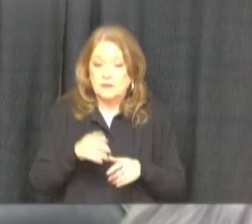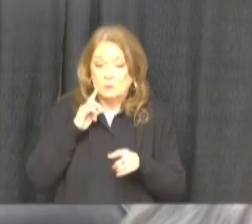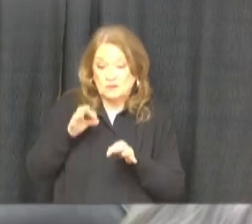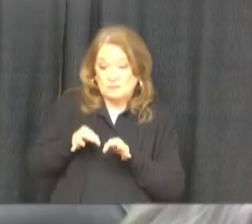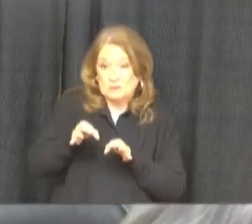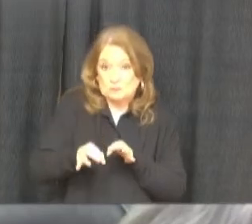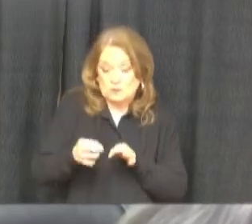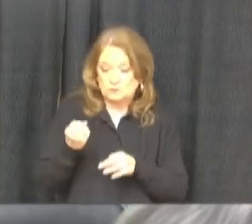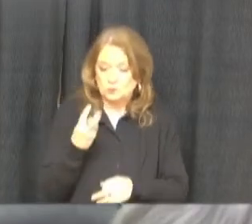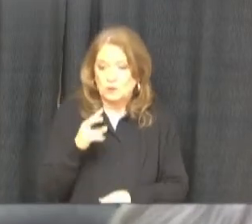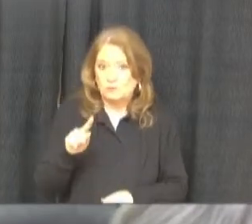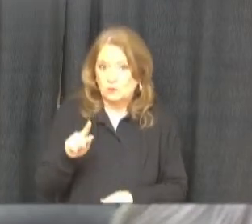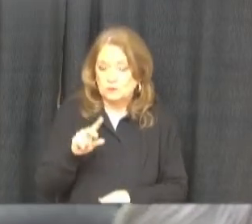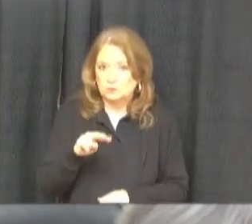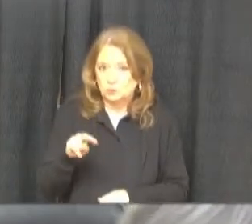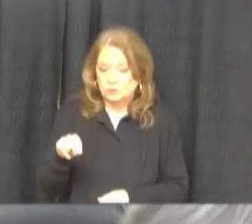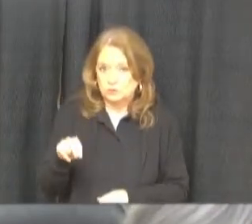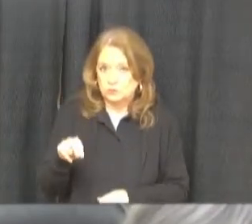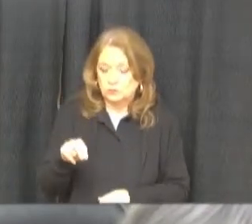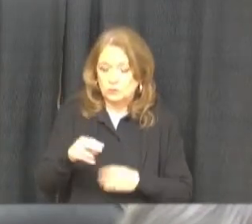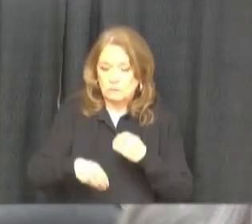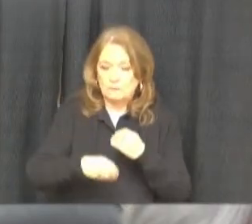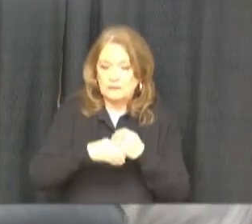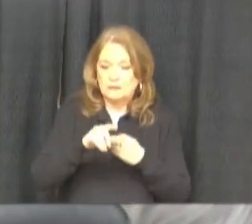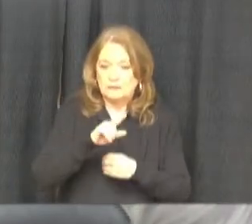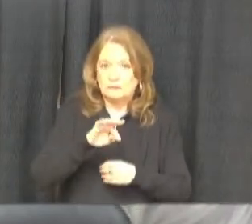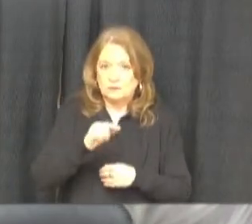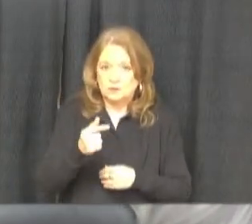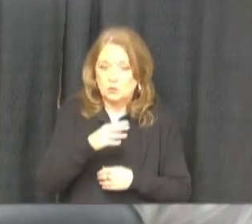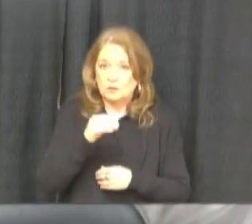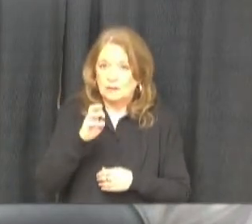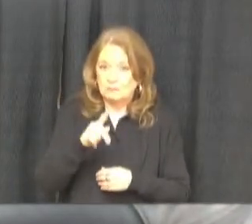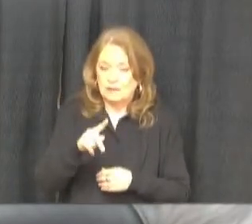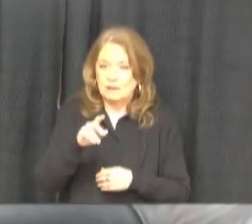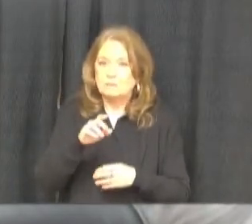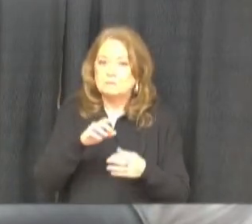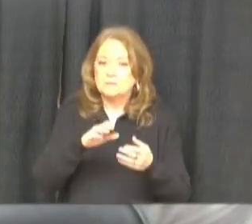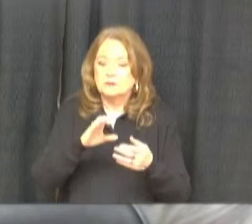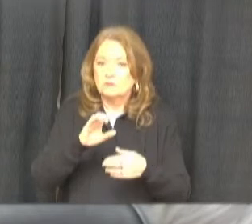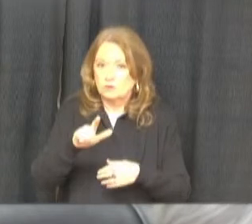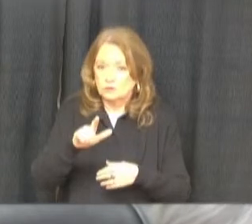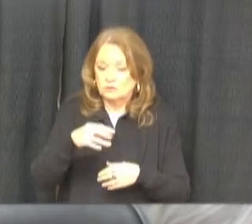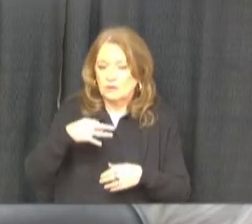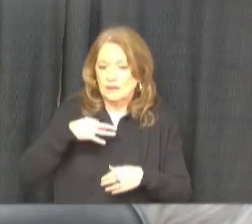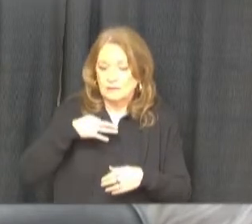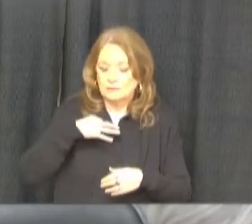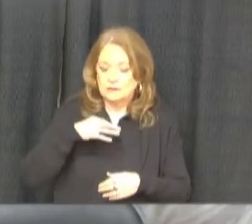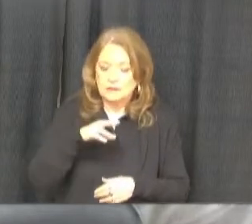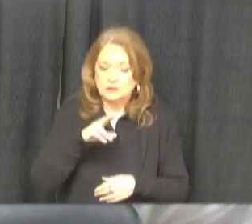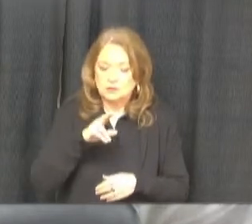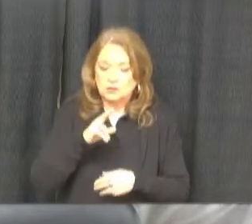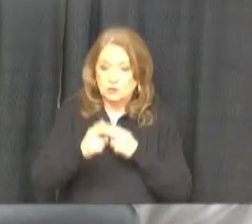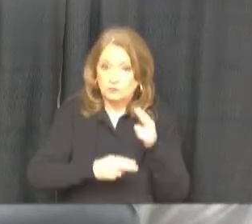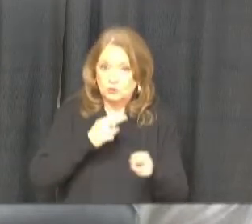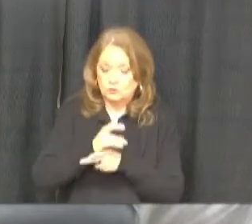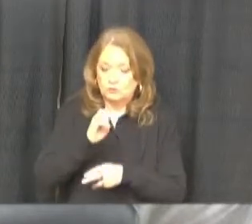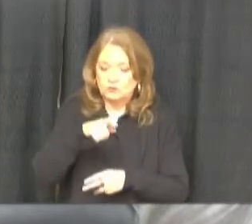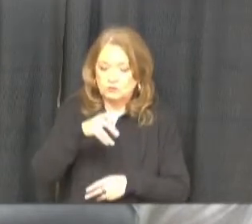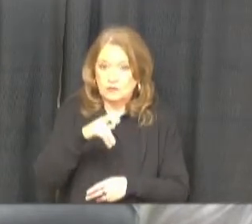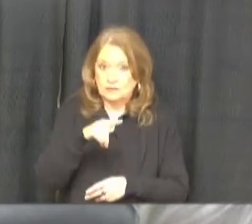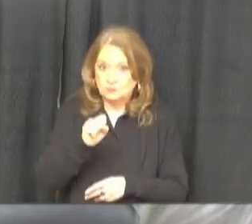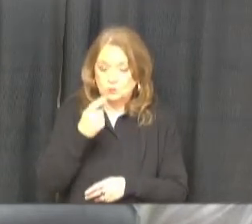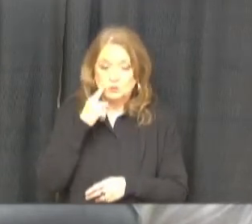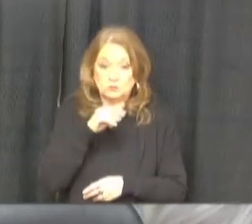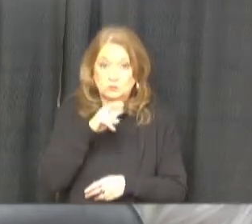on 12/1/22, amending the zoning ordinance and map of the city of Clarksville, application of universal exports for